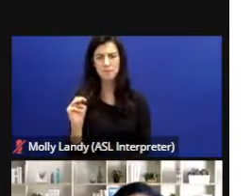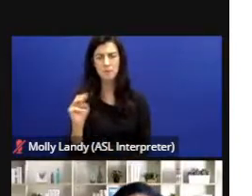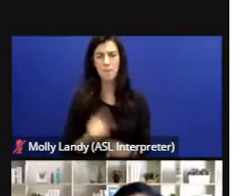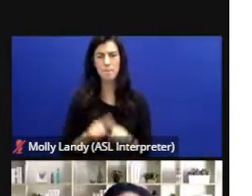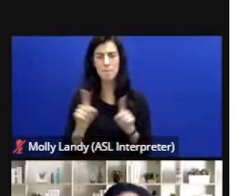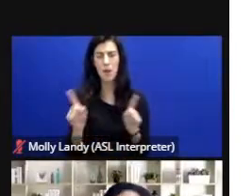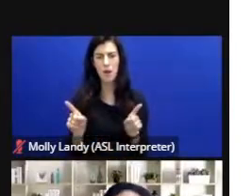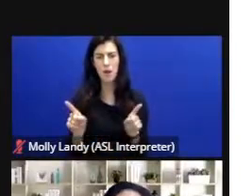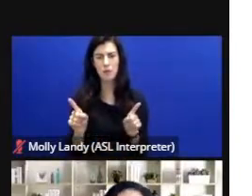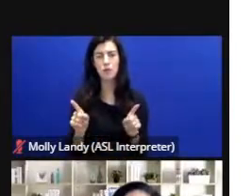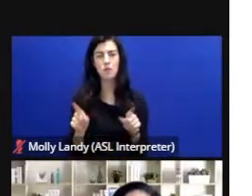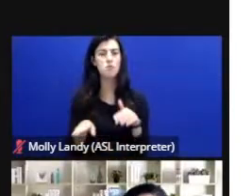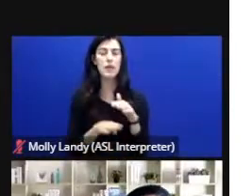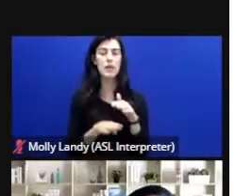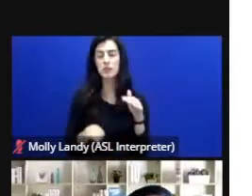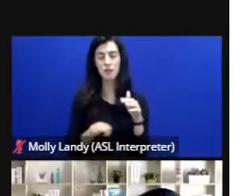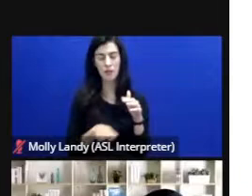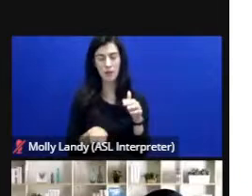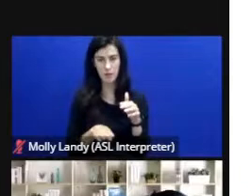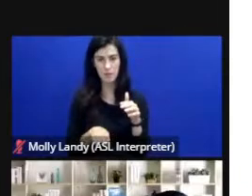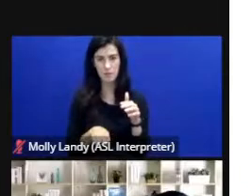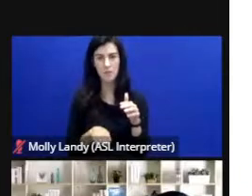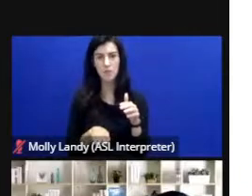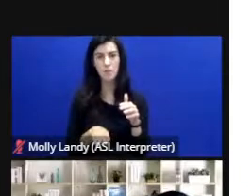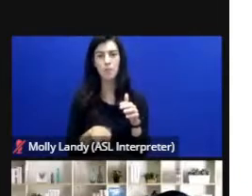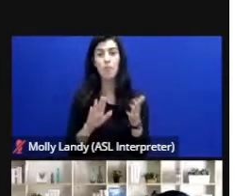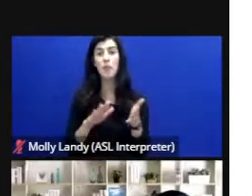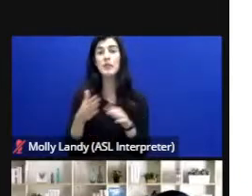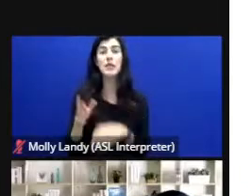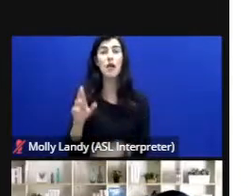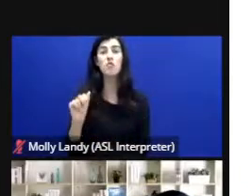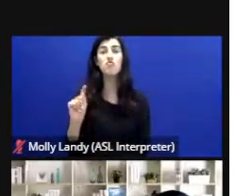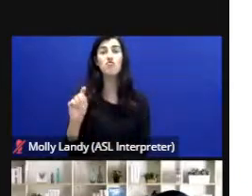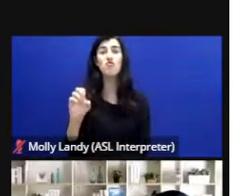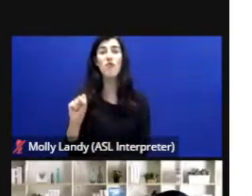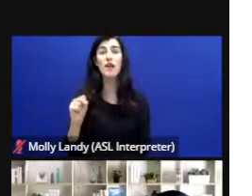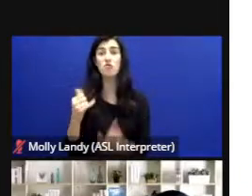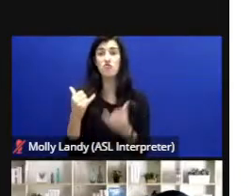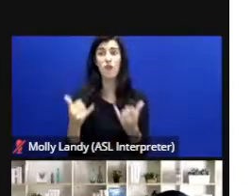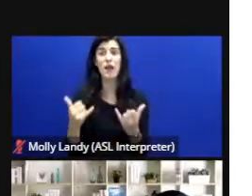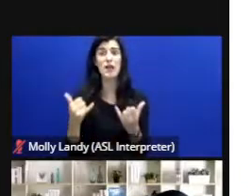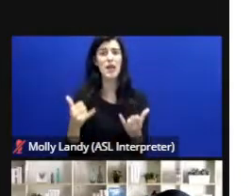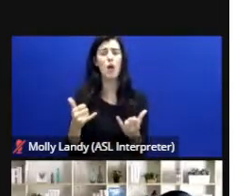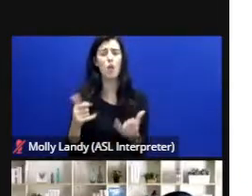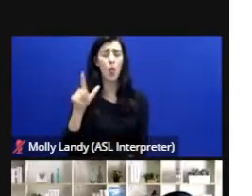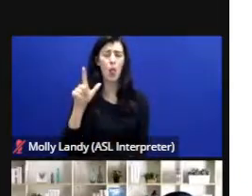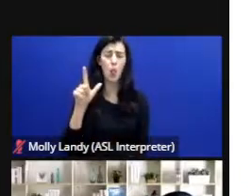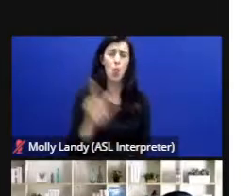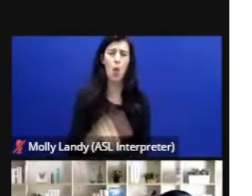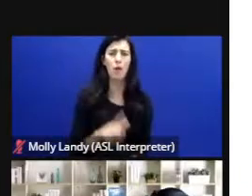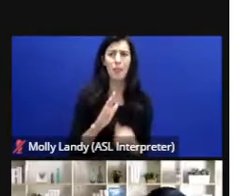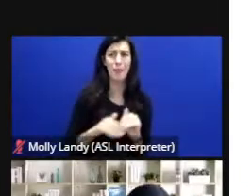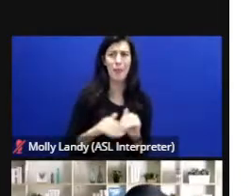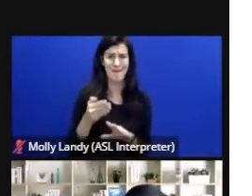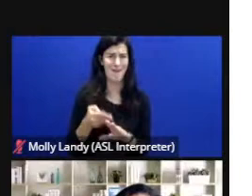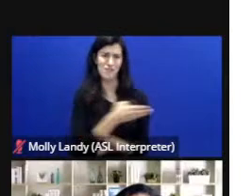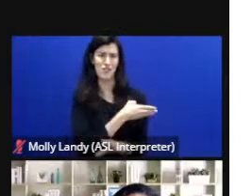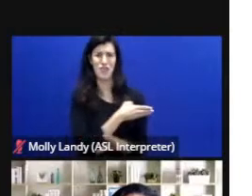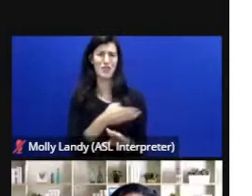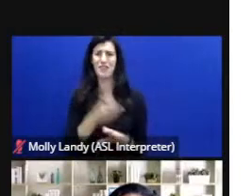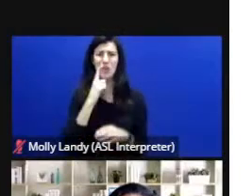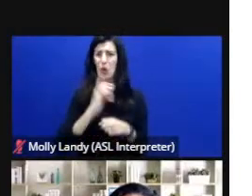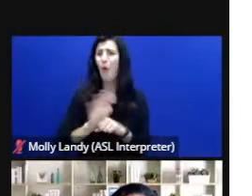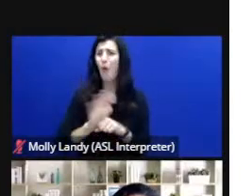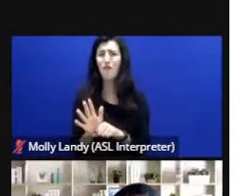But basically, the death rates are lower than ever right now for COVID. The death